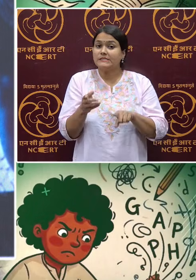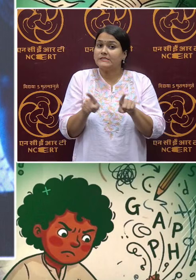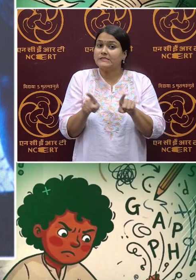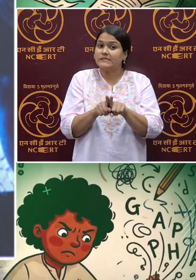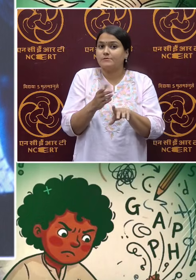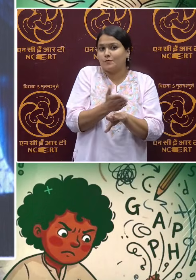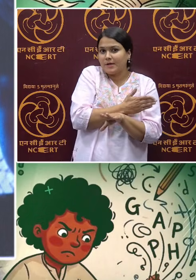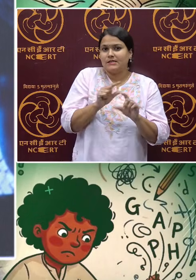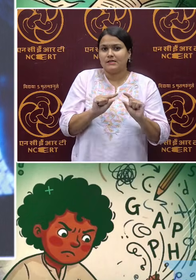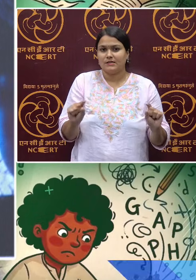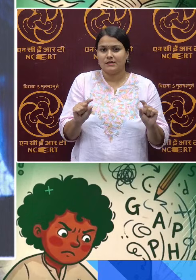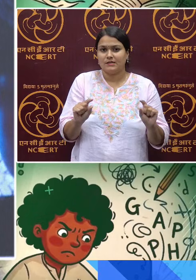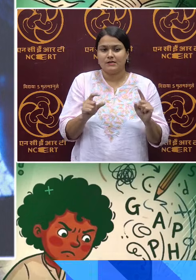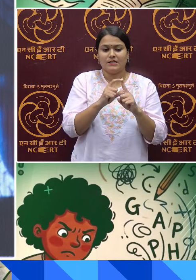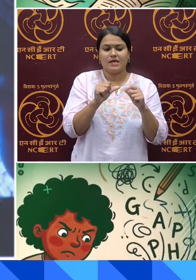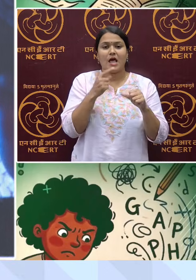The email ID is